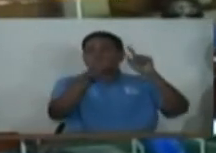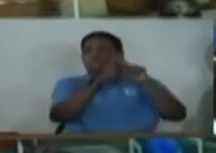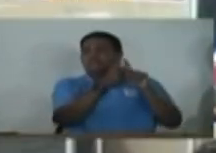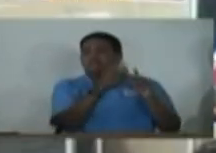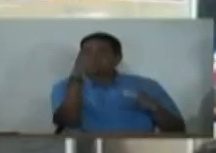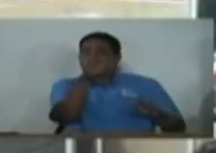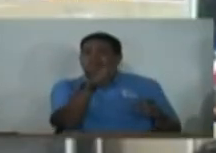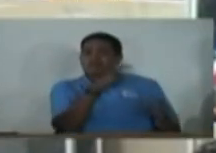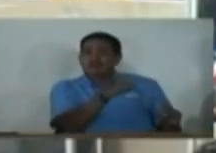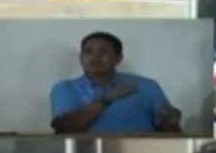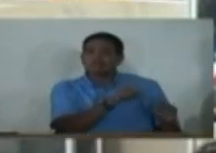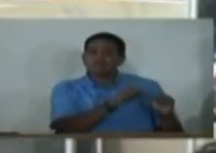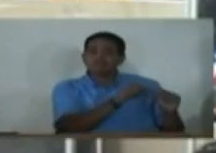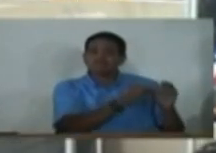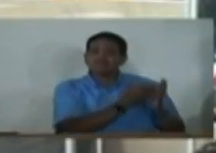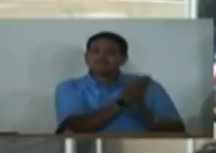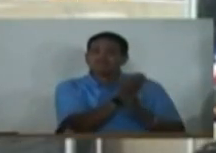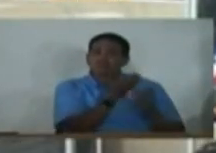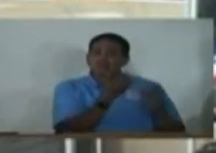So, Madam Speaker, even in